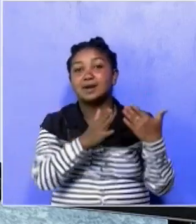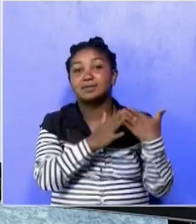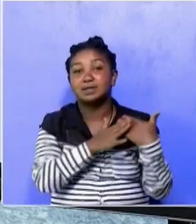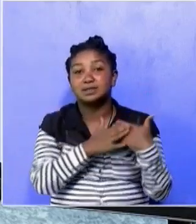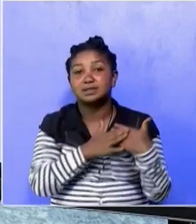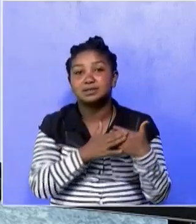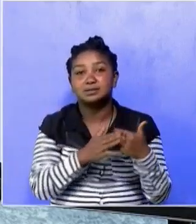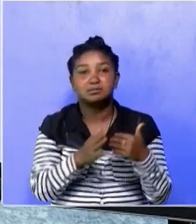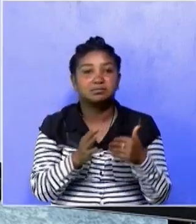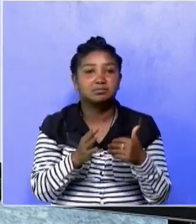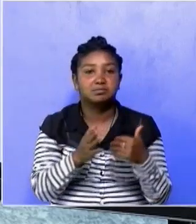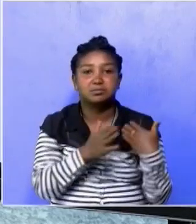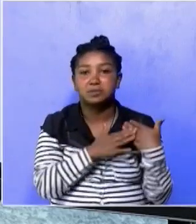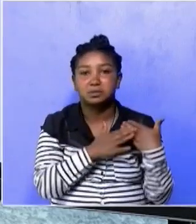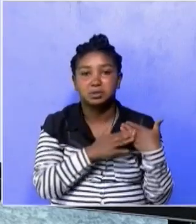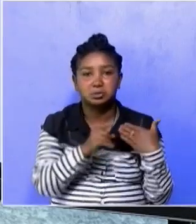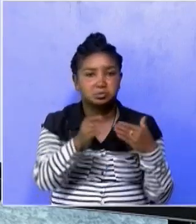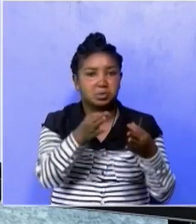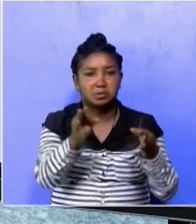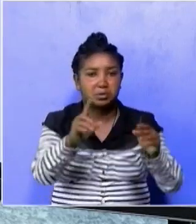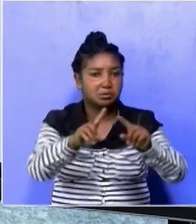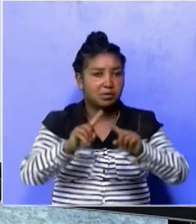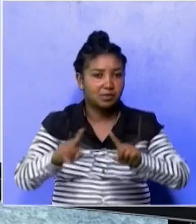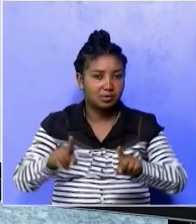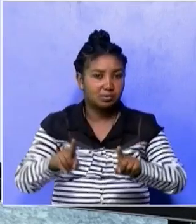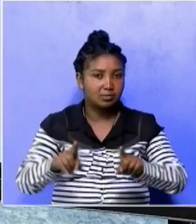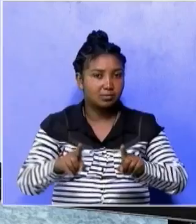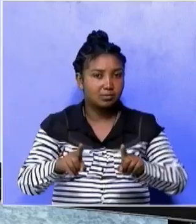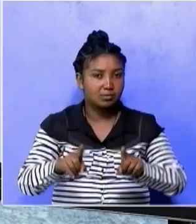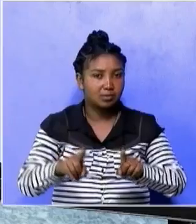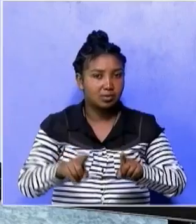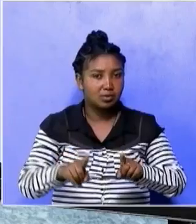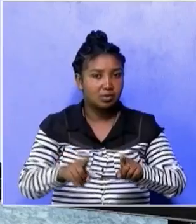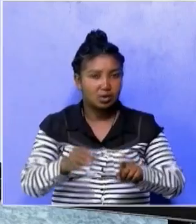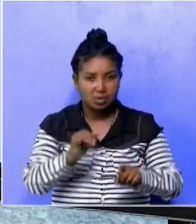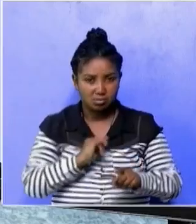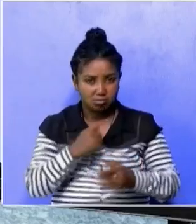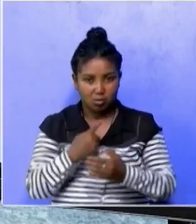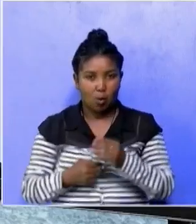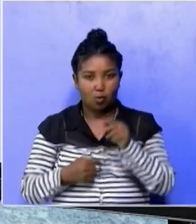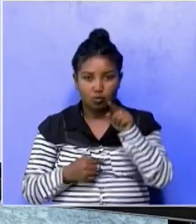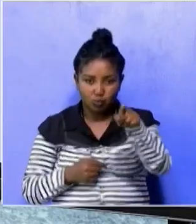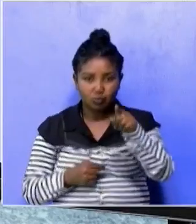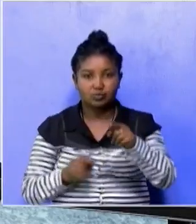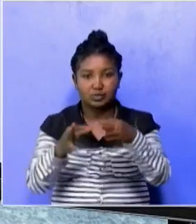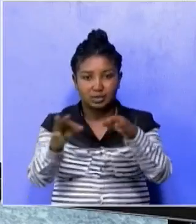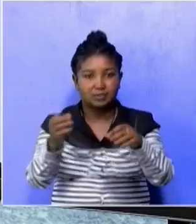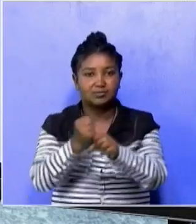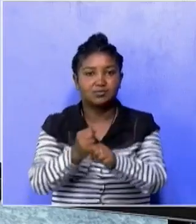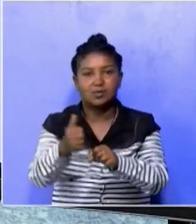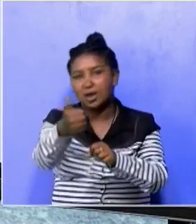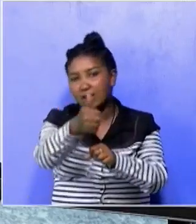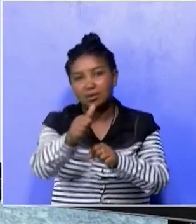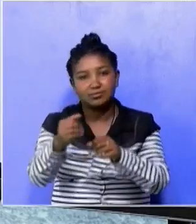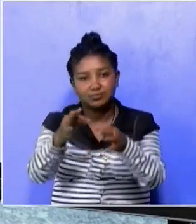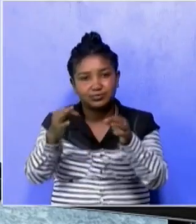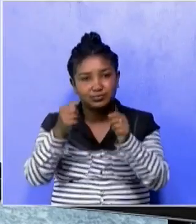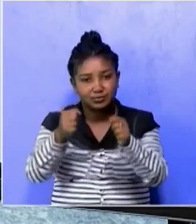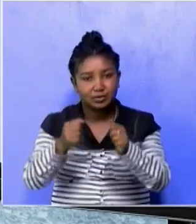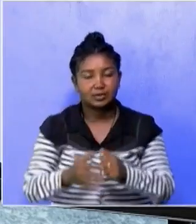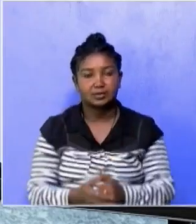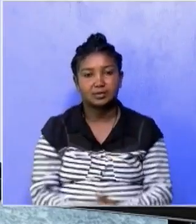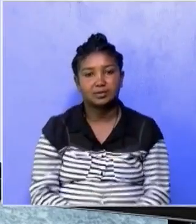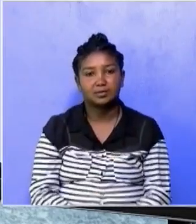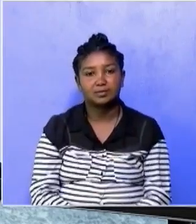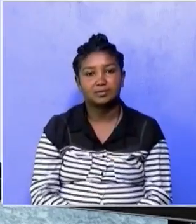on your sentence. You are welcome to make not only I, but also you can use any kind of pronoun to make your